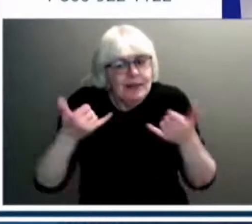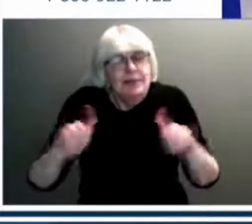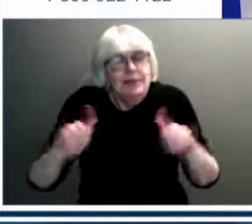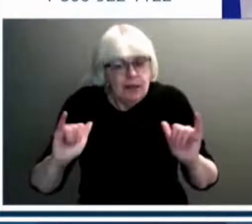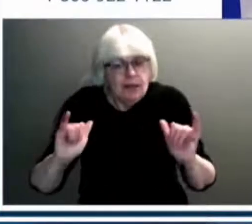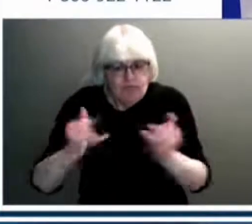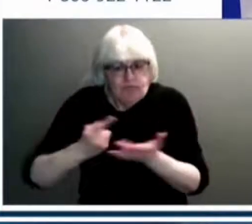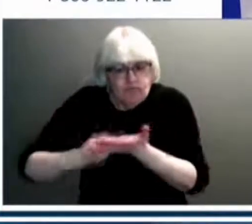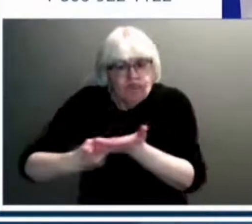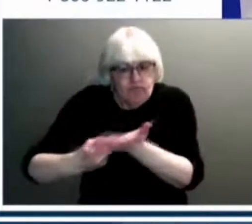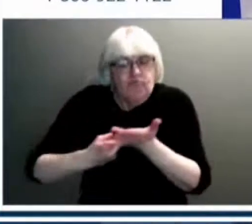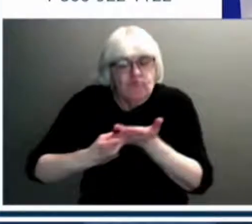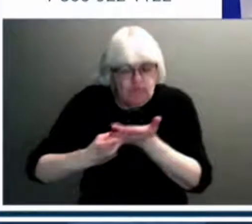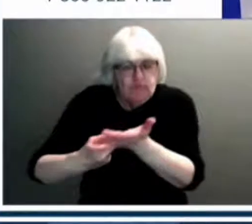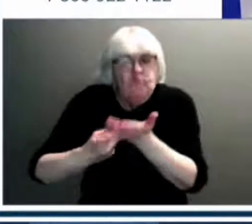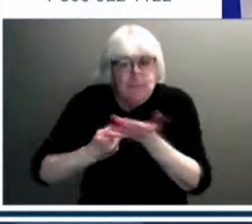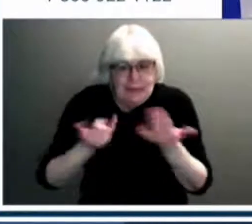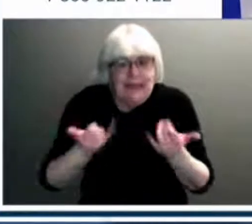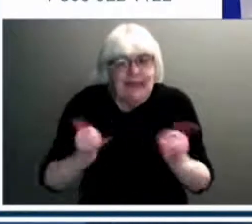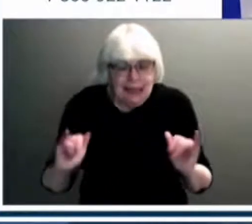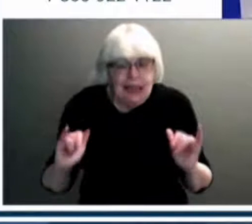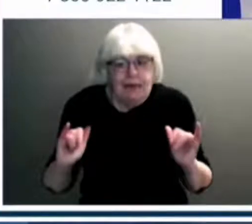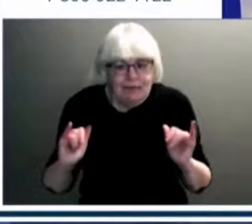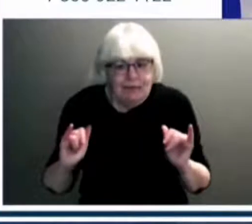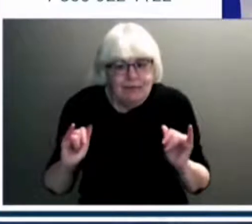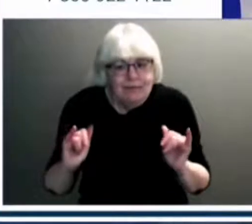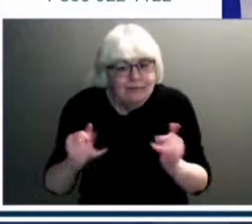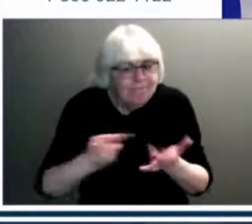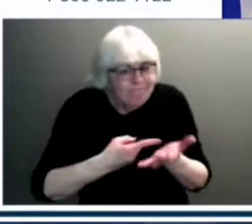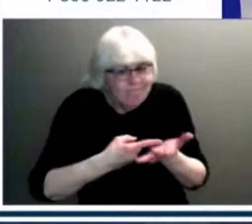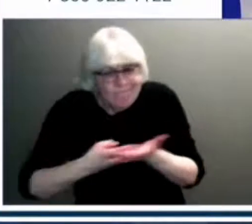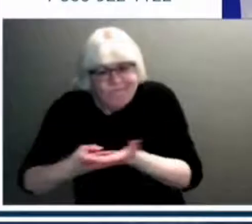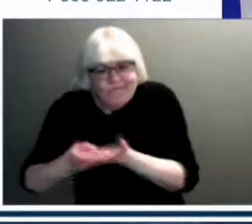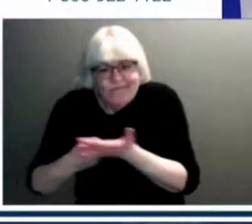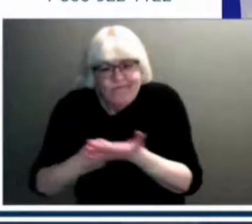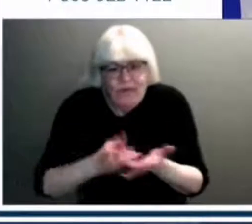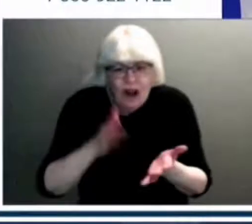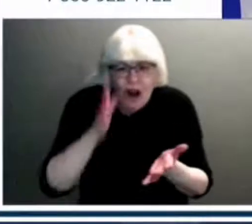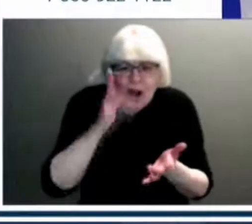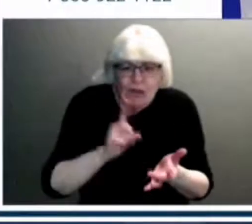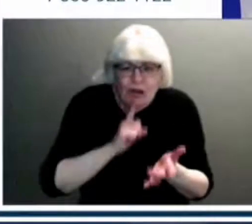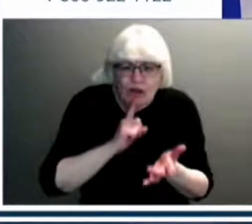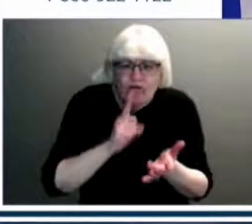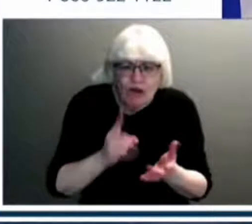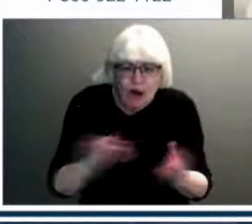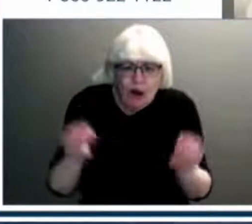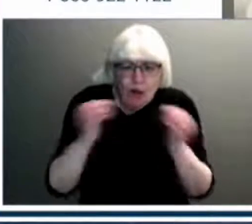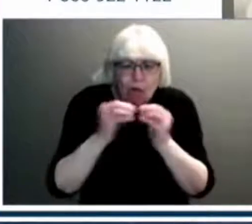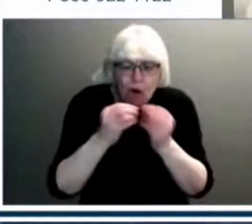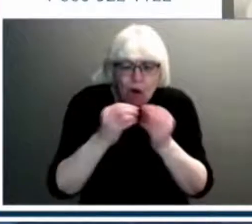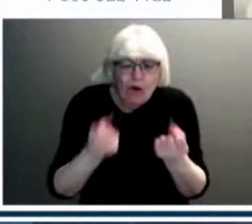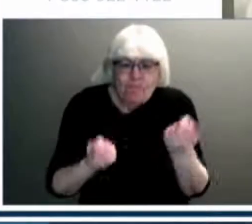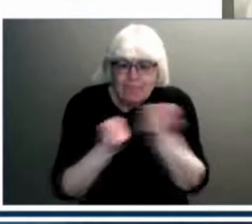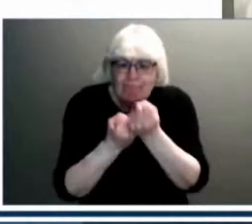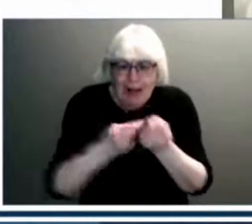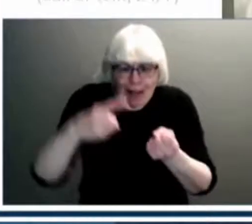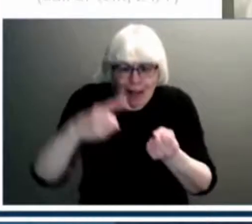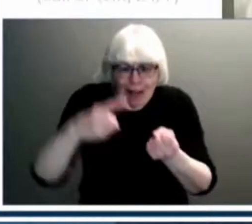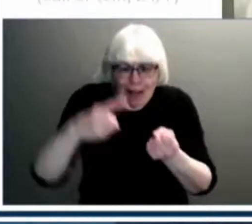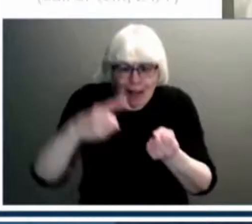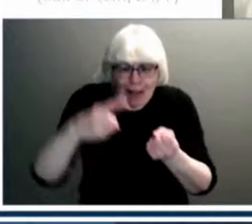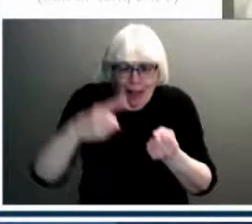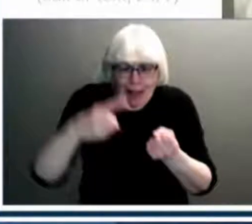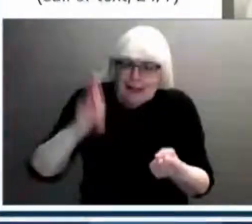internally. But we definitely want to support our healthcare workers as best as we possibly can. Moving on, we'll go to the Cape